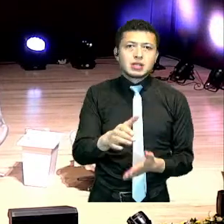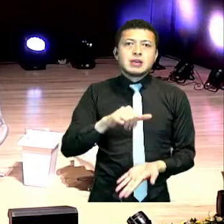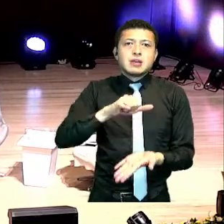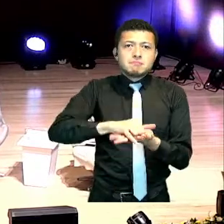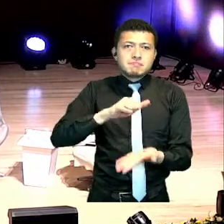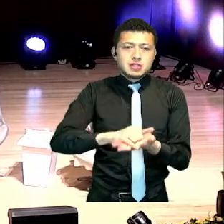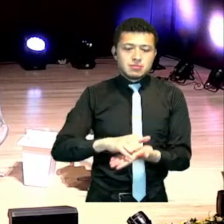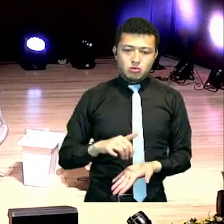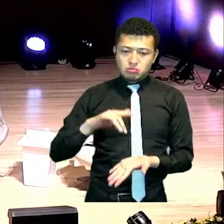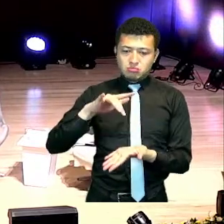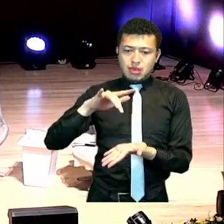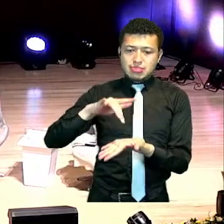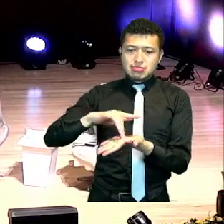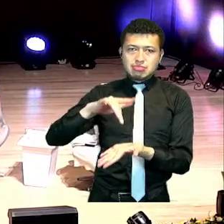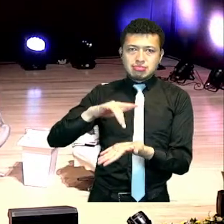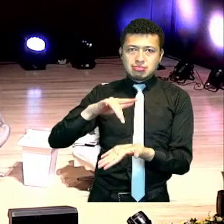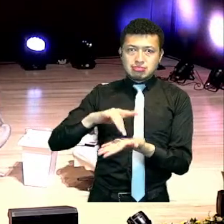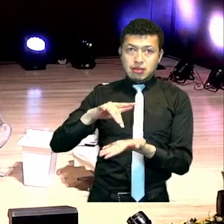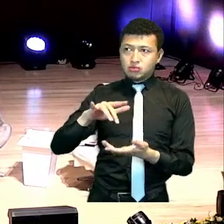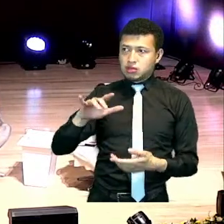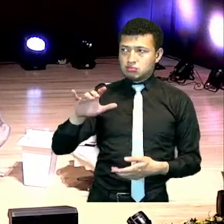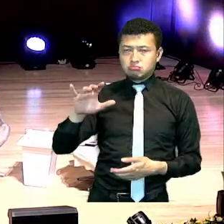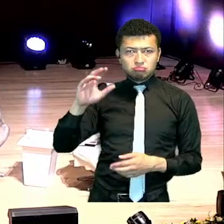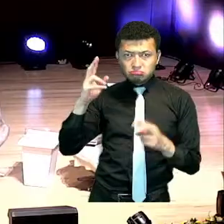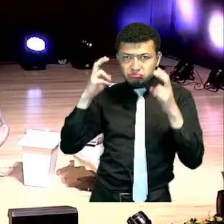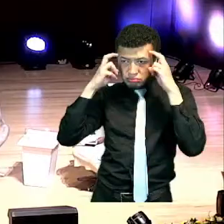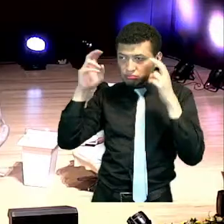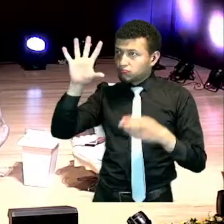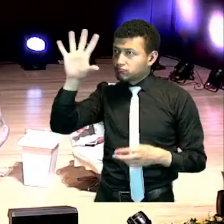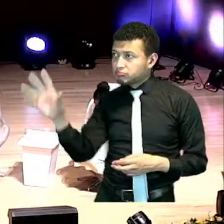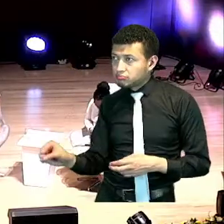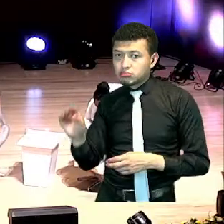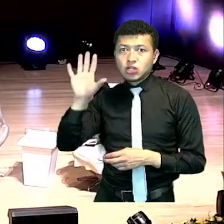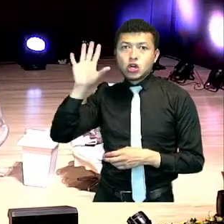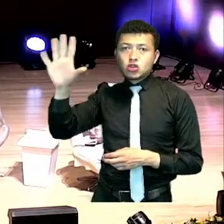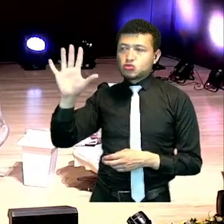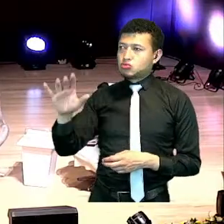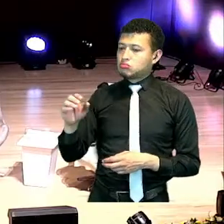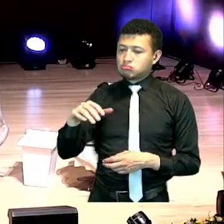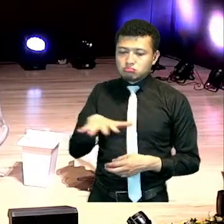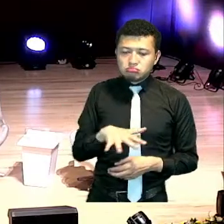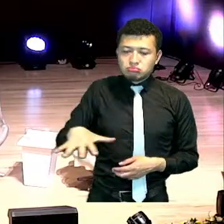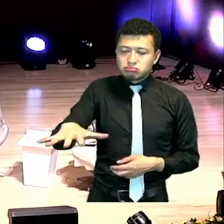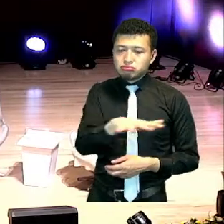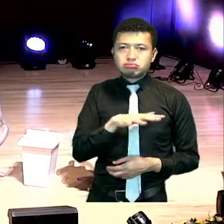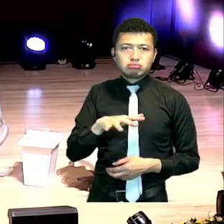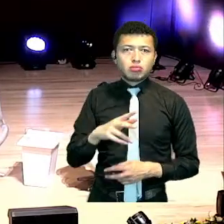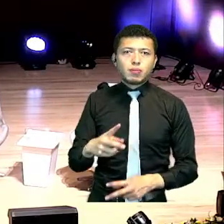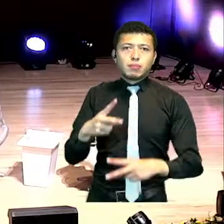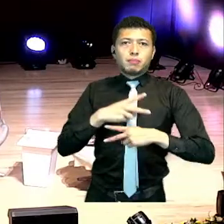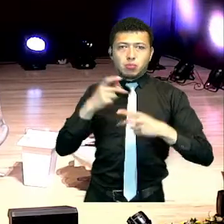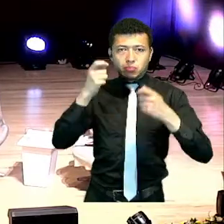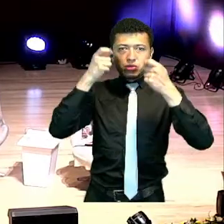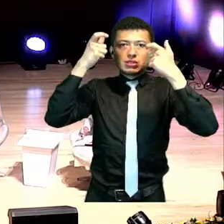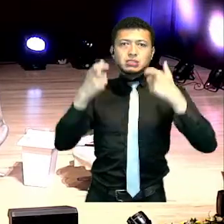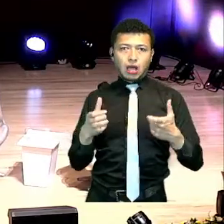Let's say that we continue with this nationalization policy that's going